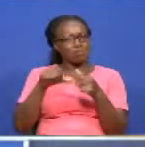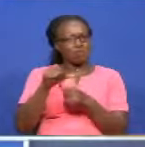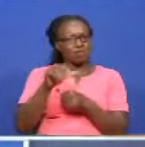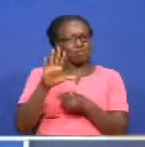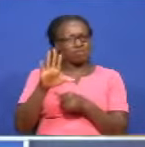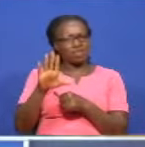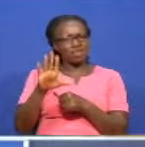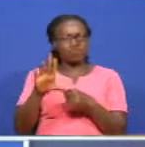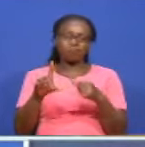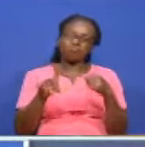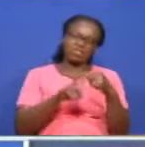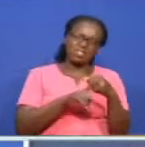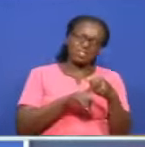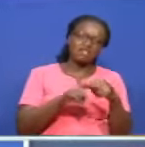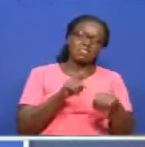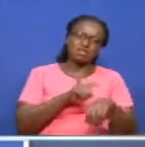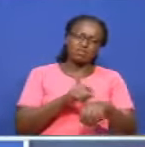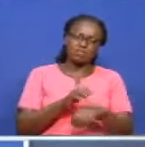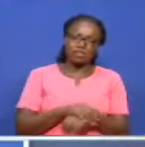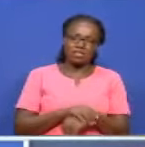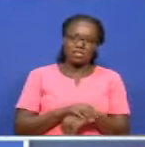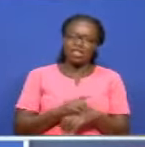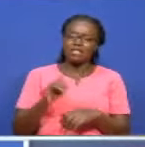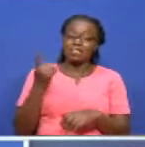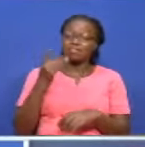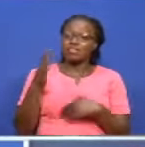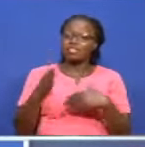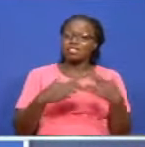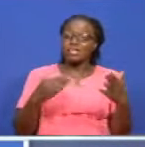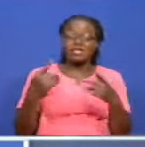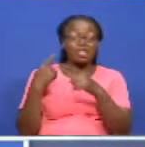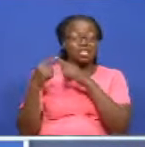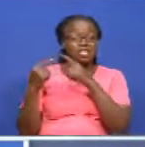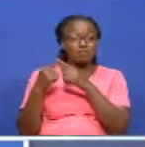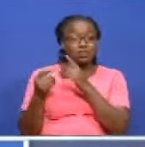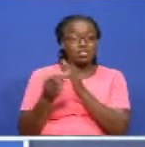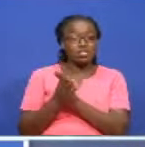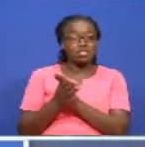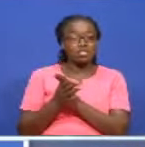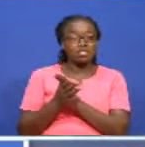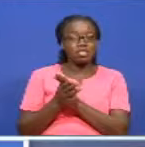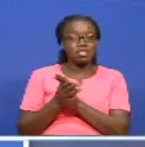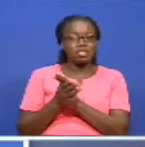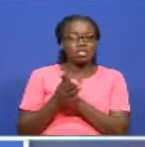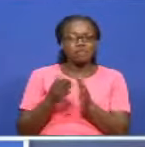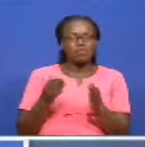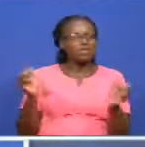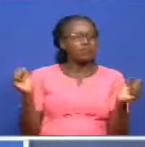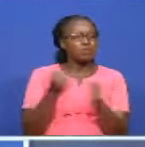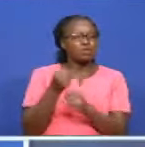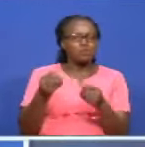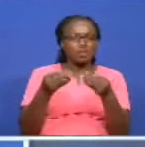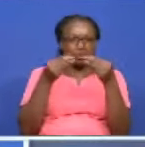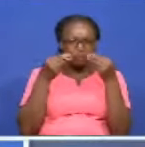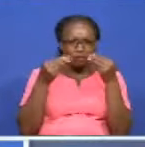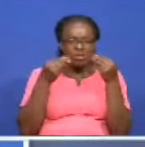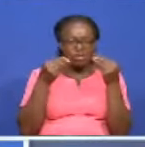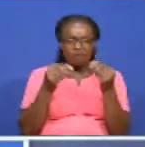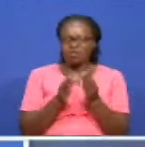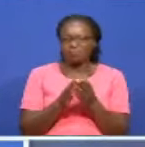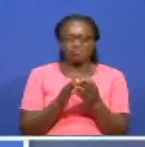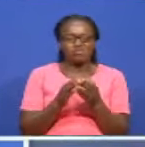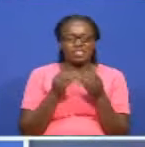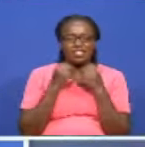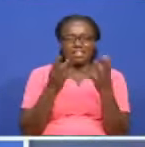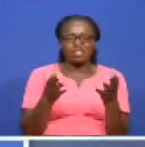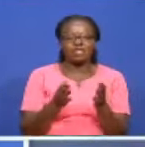five to six times here. The first symptoms I experienced is I was not smelling anything. I was not